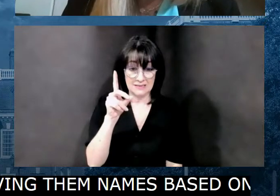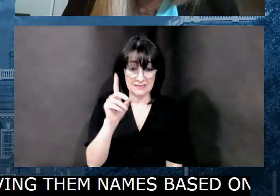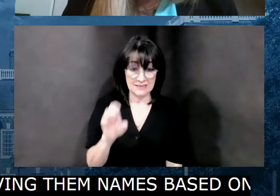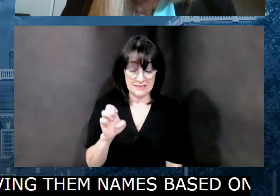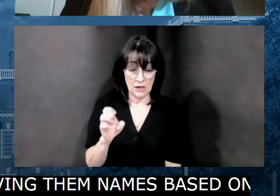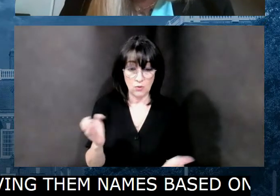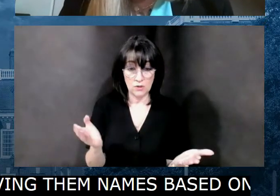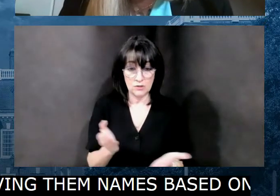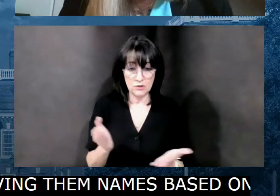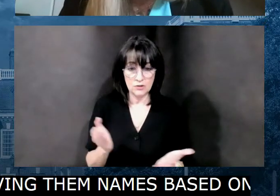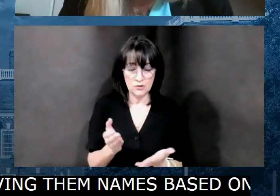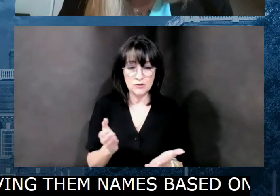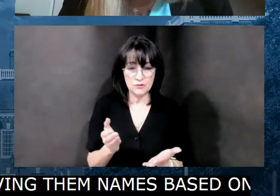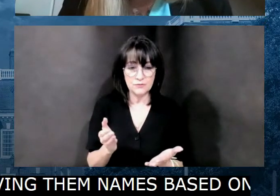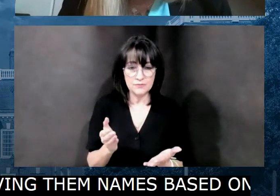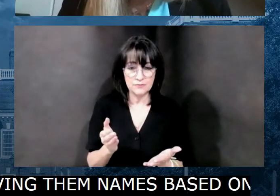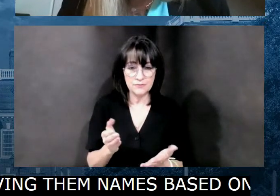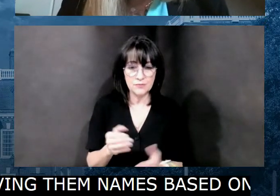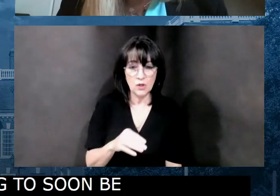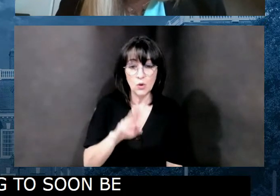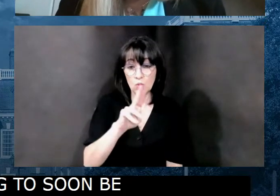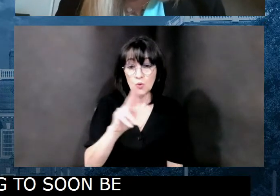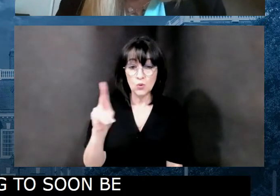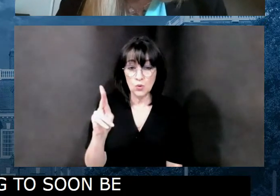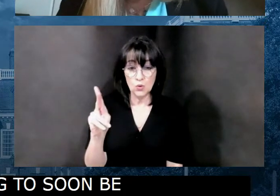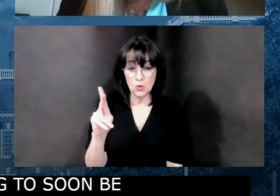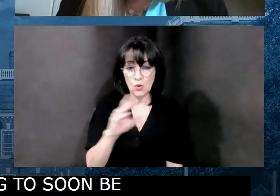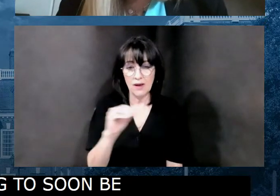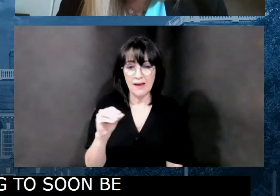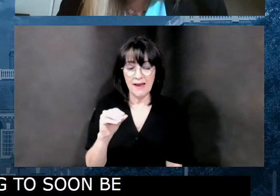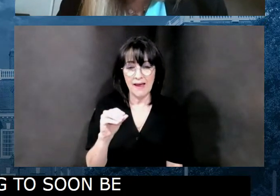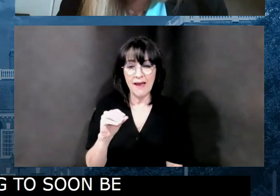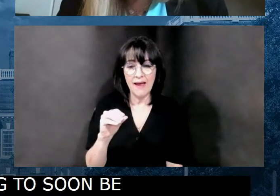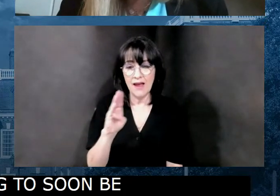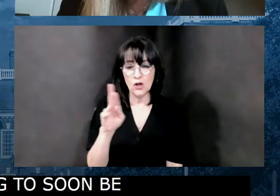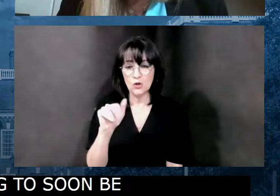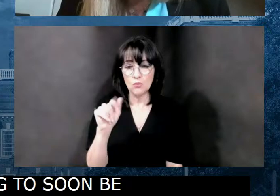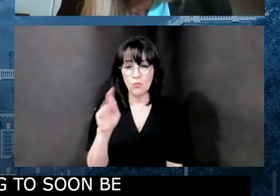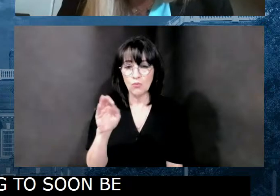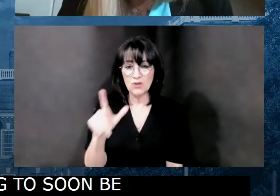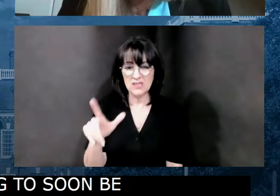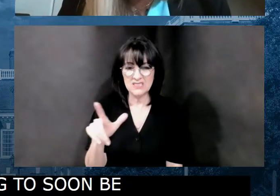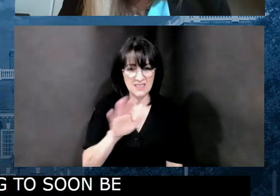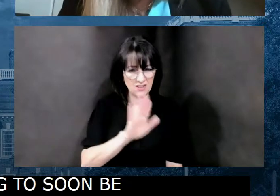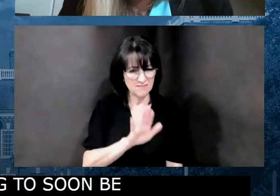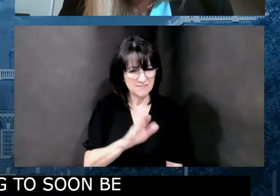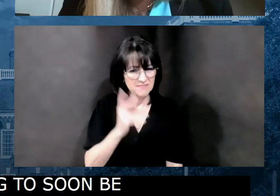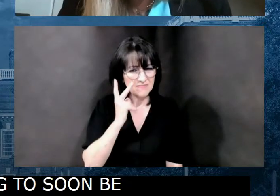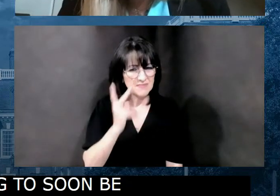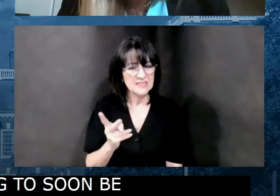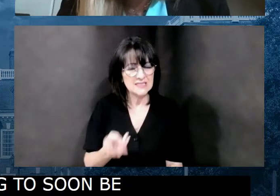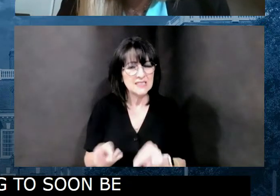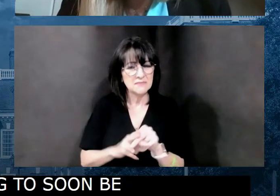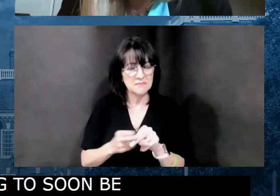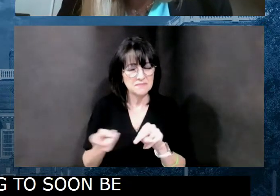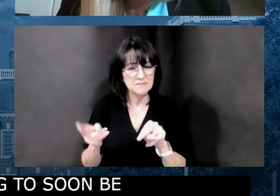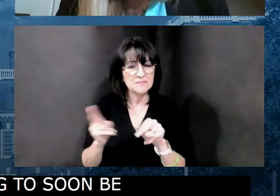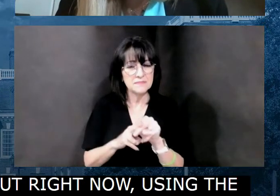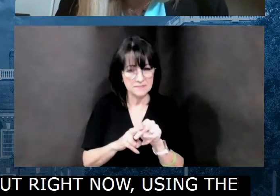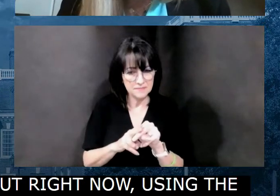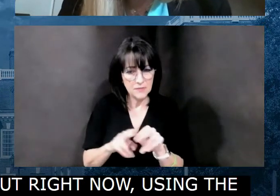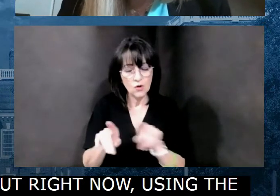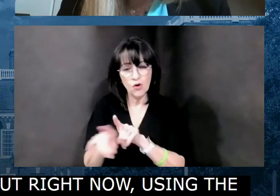the number of UK and Brazil variants continue to increase, as does the number of India